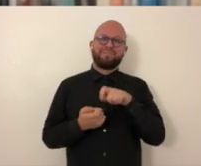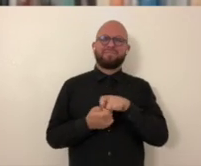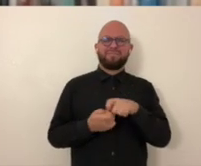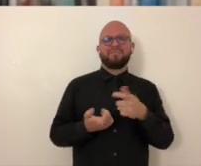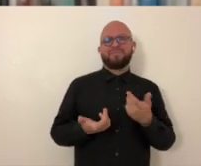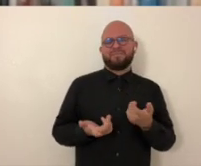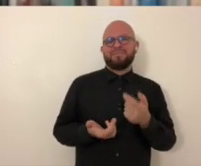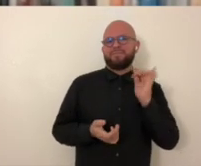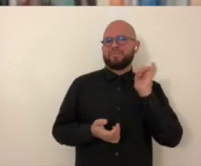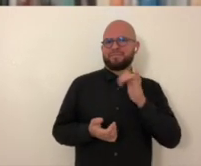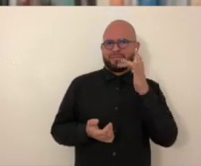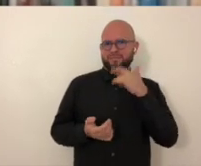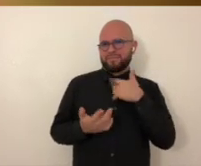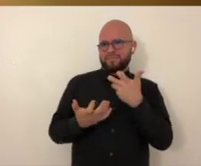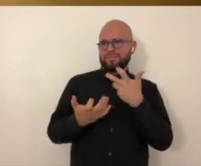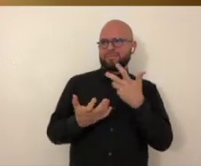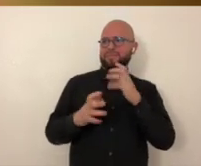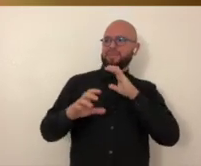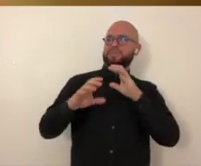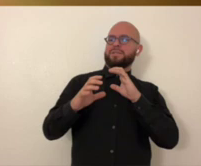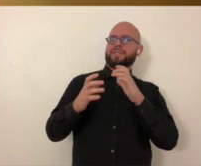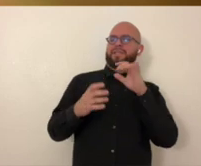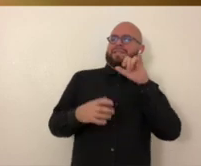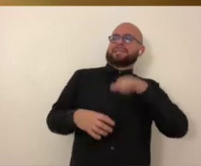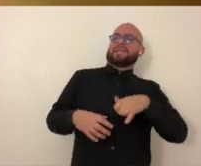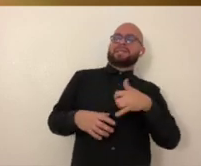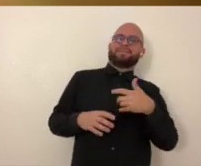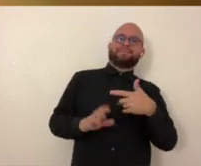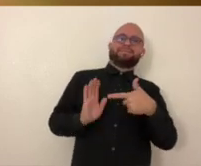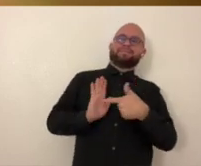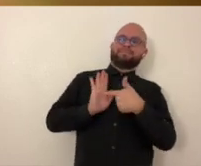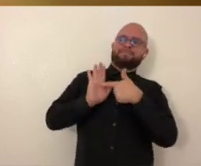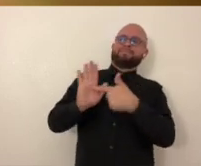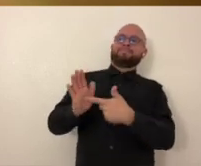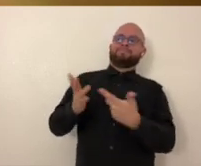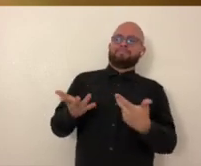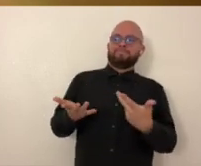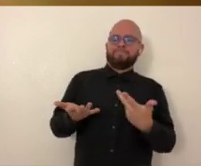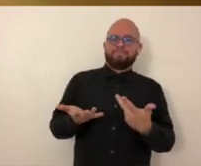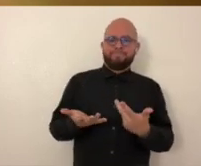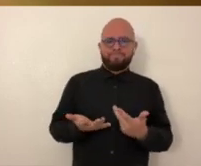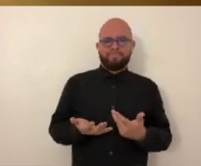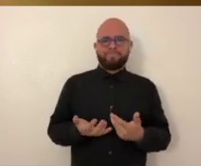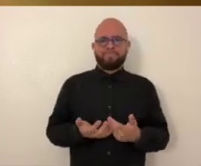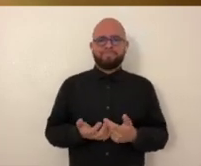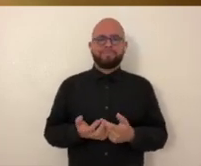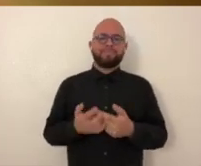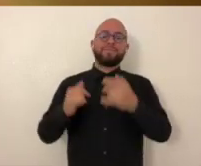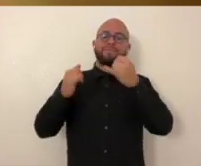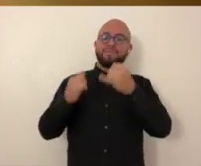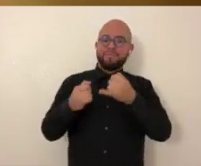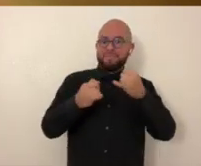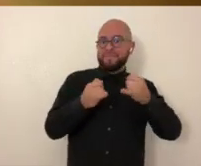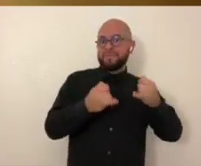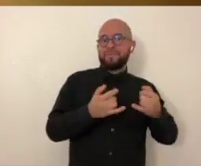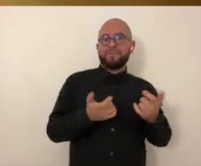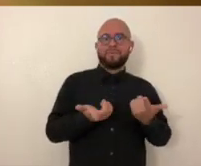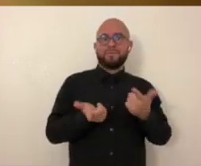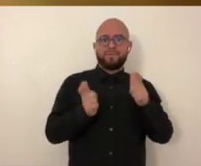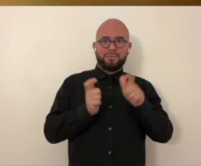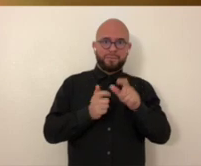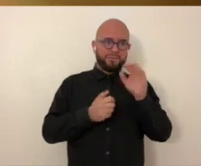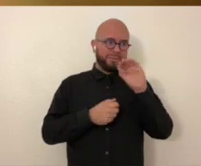is not appropriate. Yes, exactly. And yeah, that's what I kind of wanted to communicate to as well. And how,